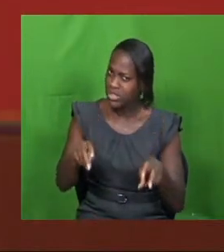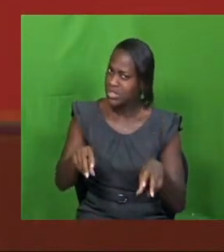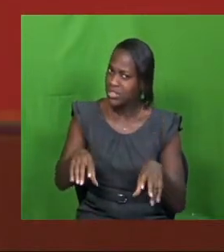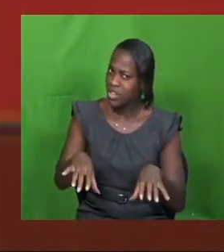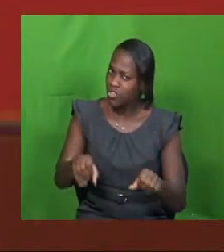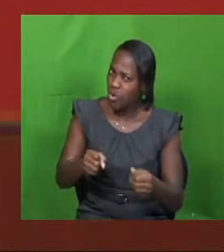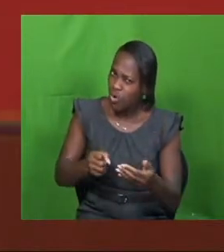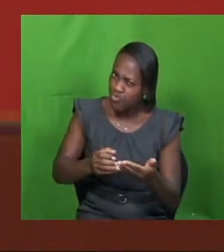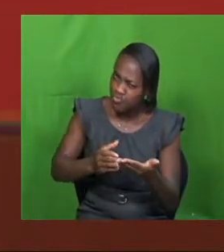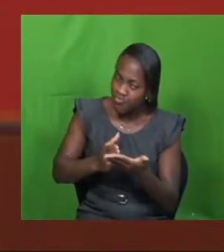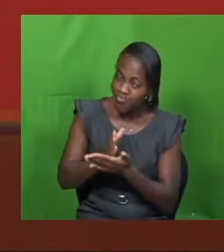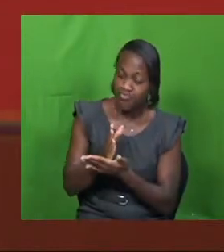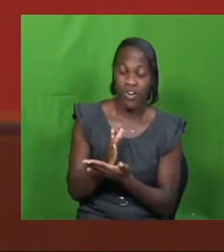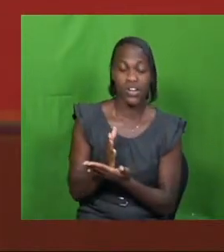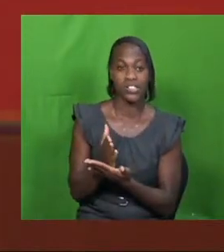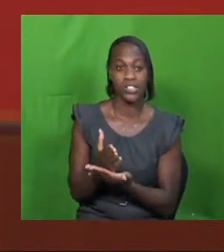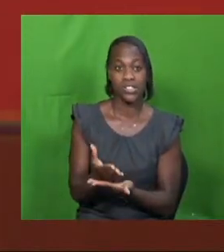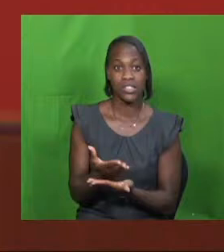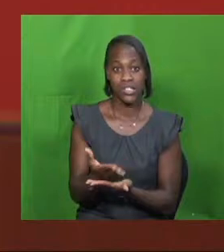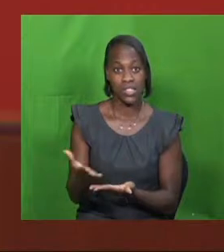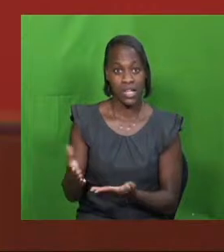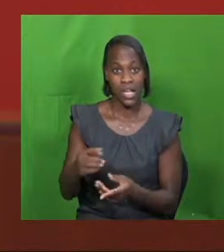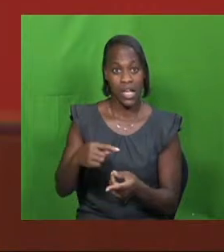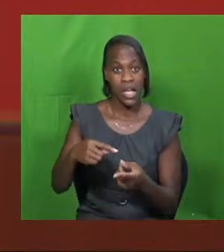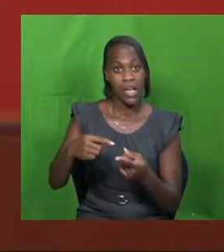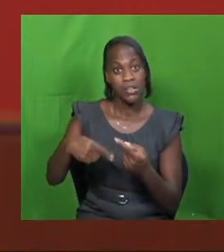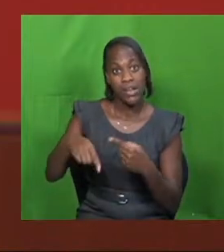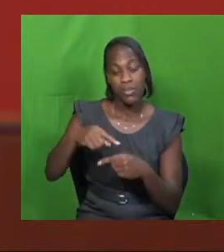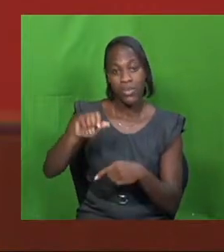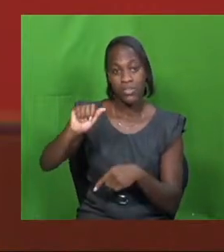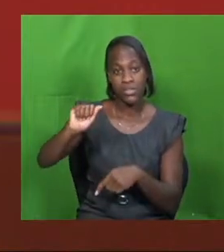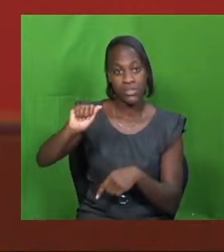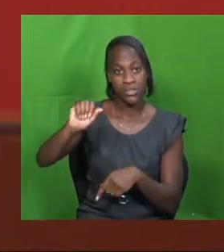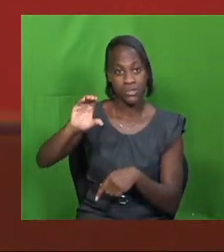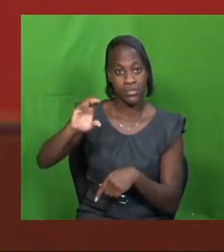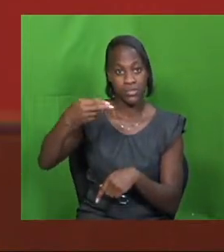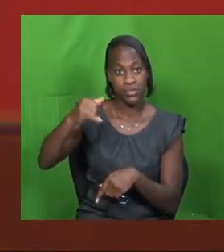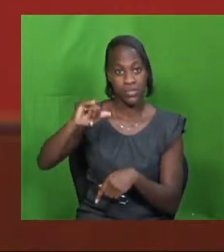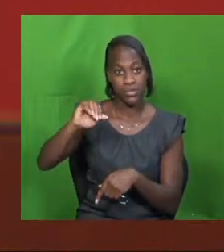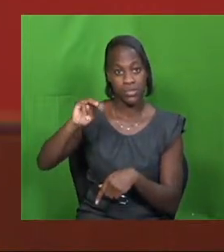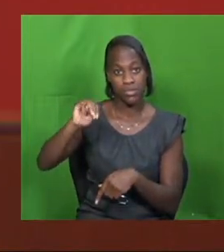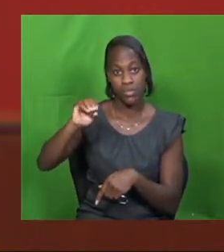issue he raised about the Achimota Forest lands.